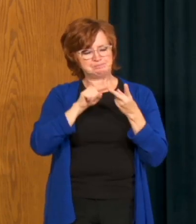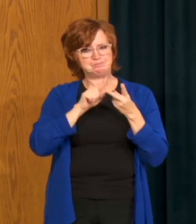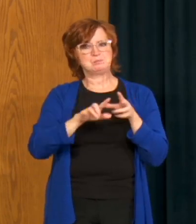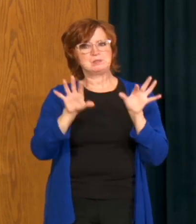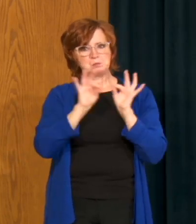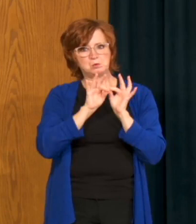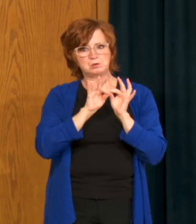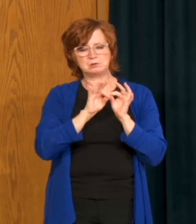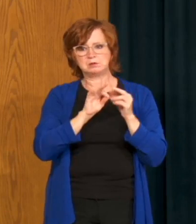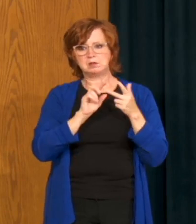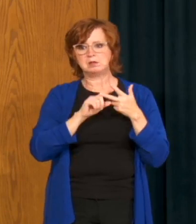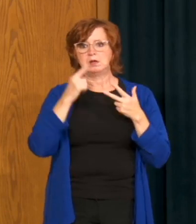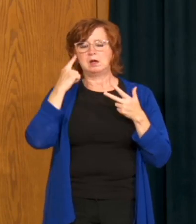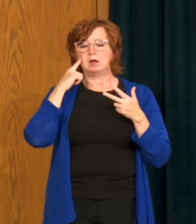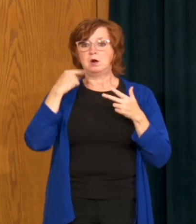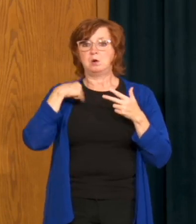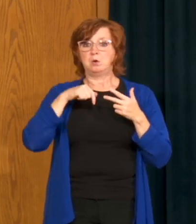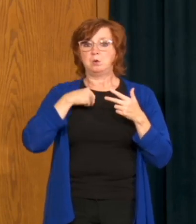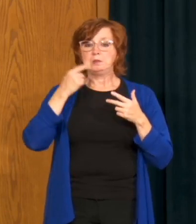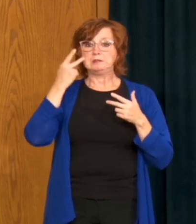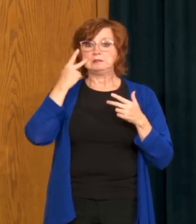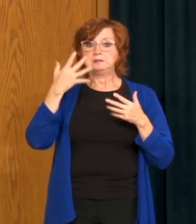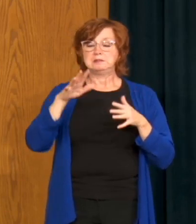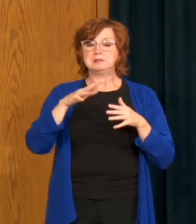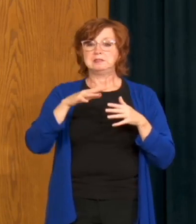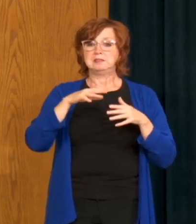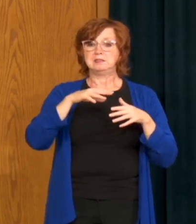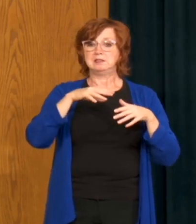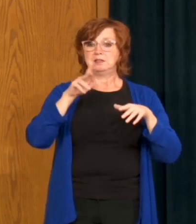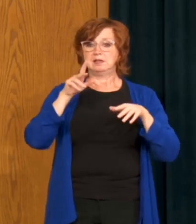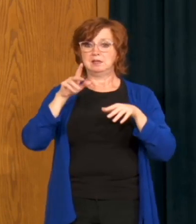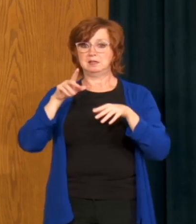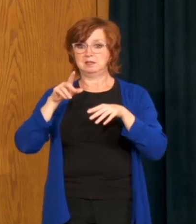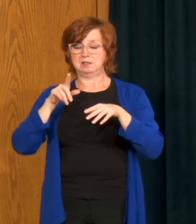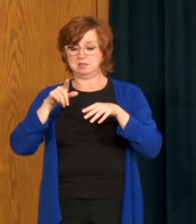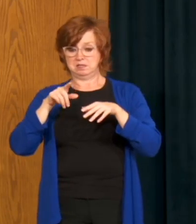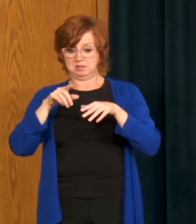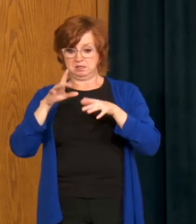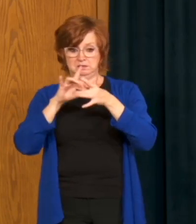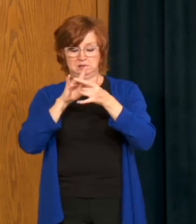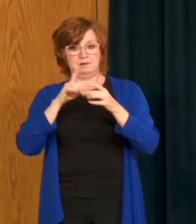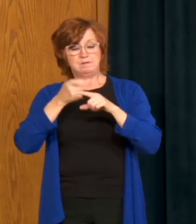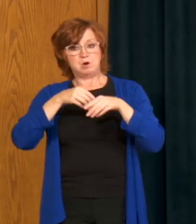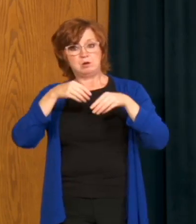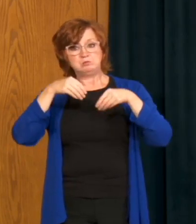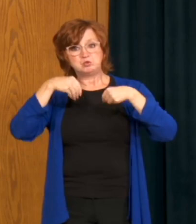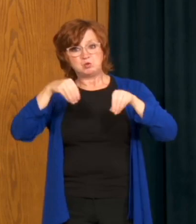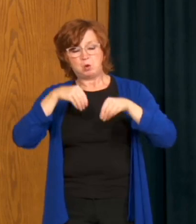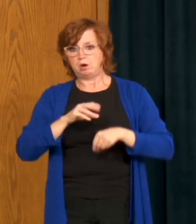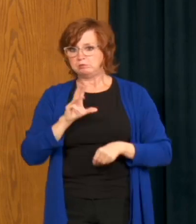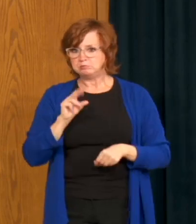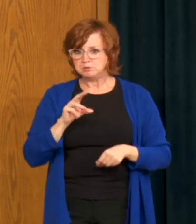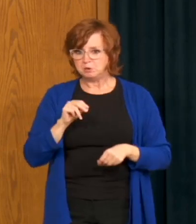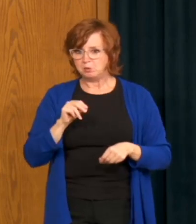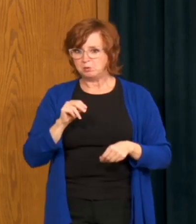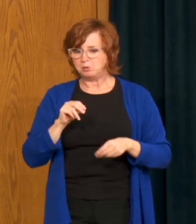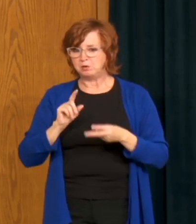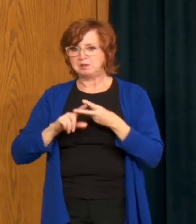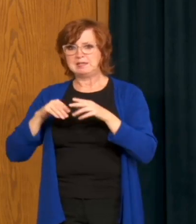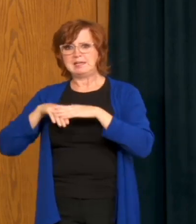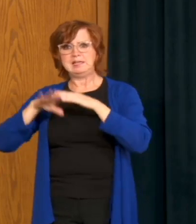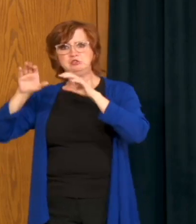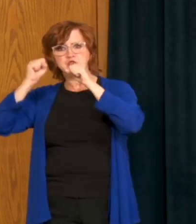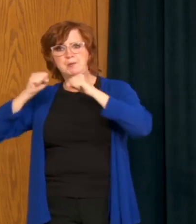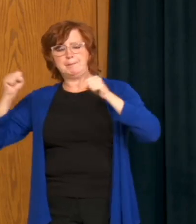happening in gyms, for example, in retail environments. And that's because all of us are actually following the guidelines. And